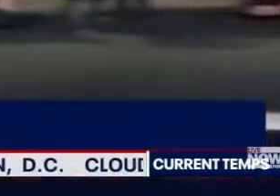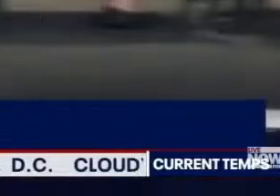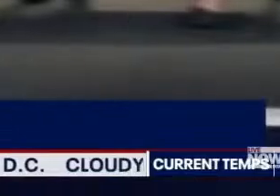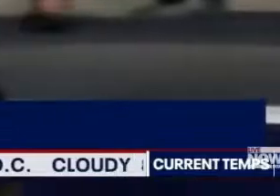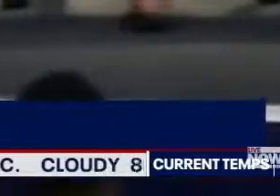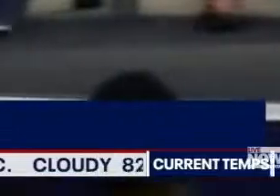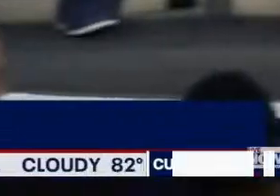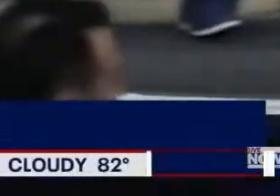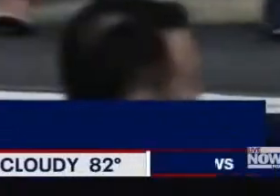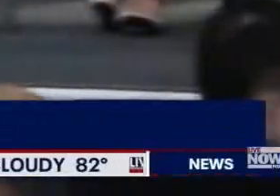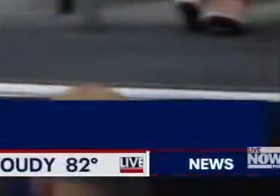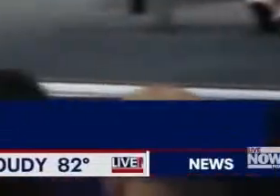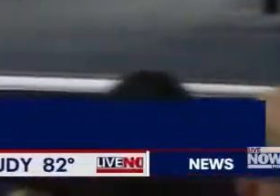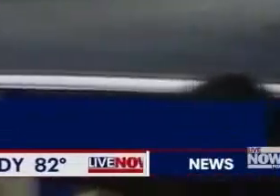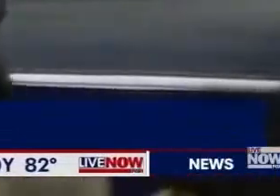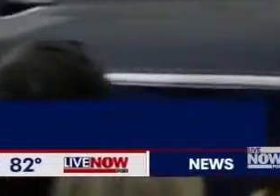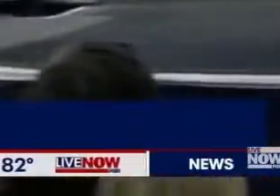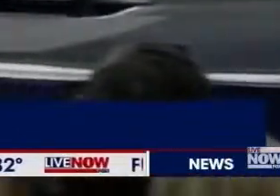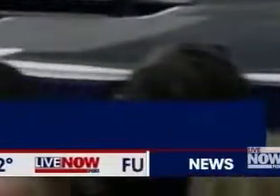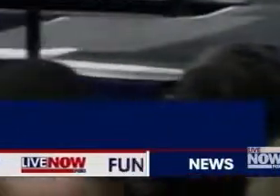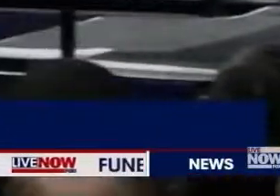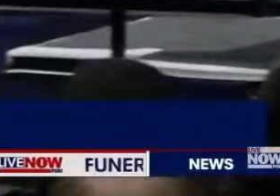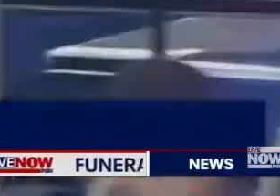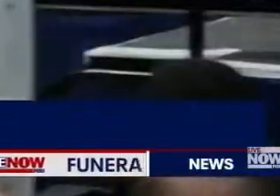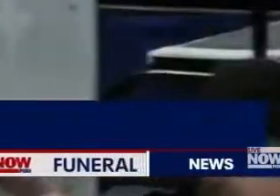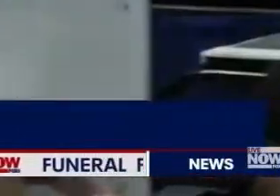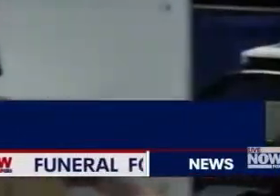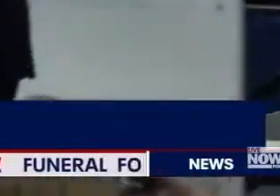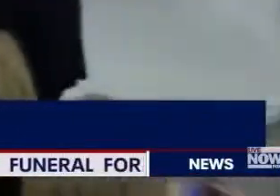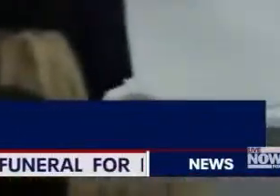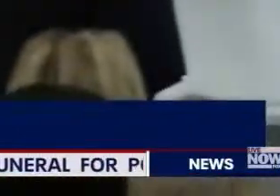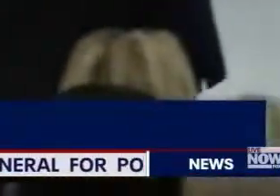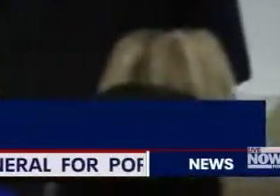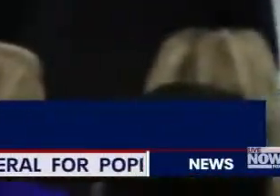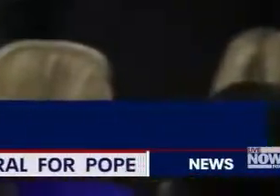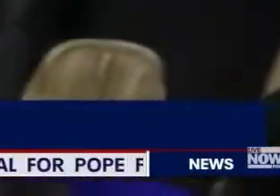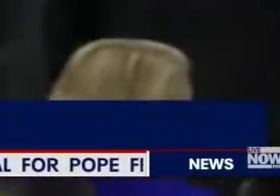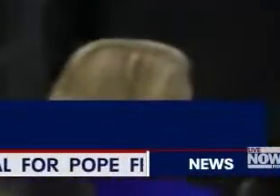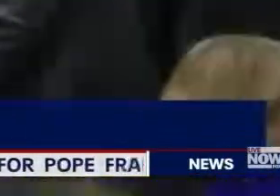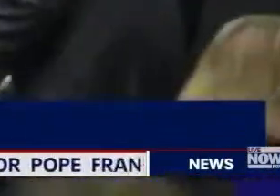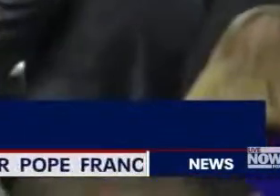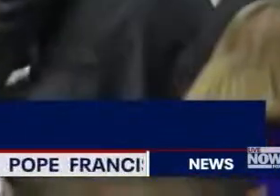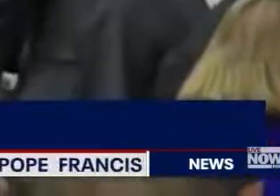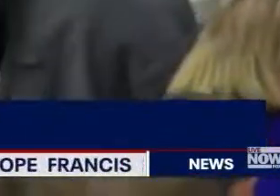to cut over there, but they are not,